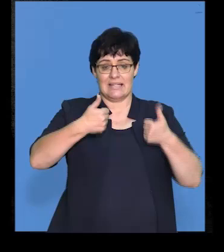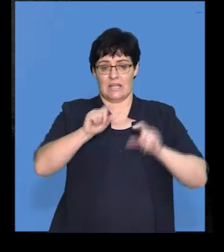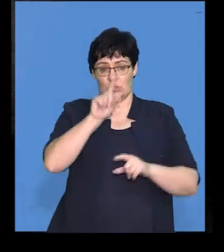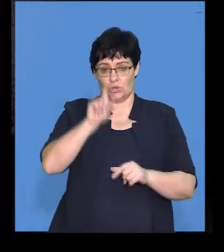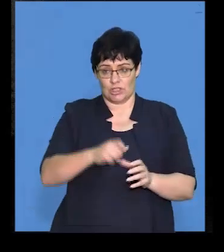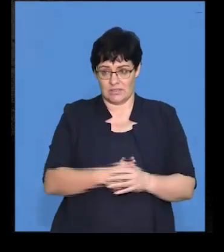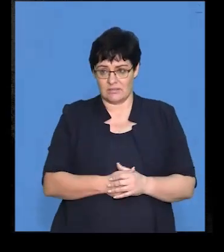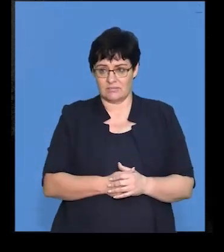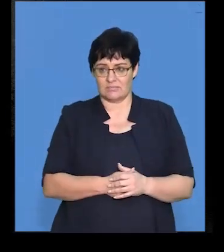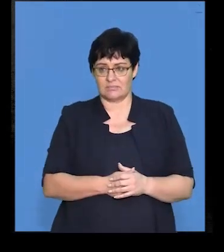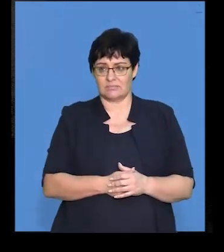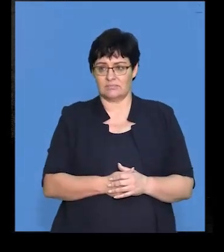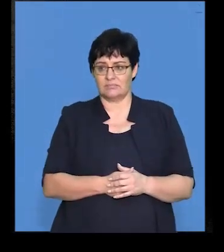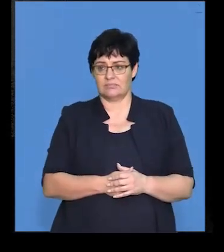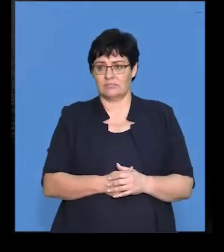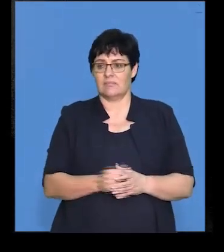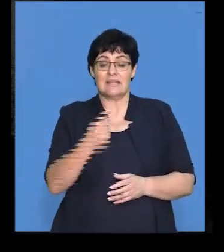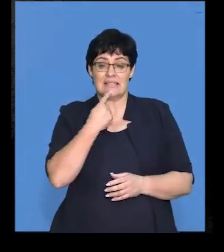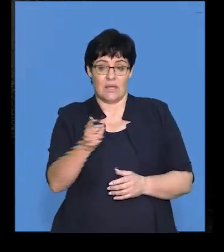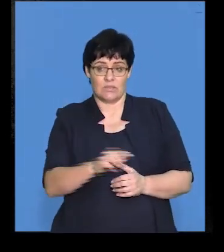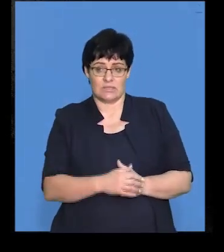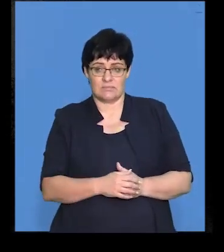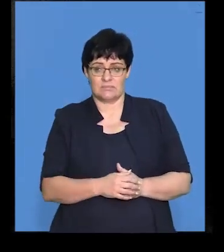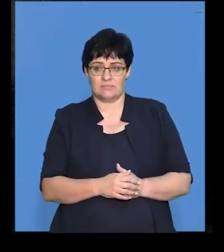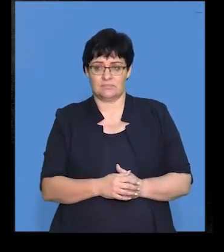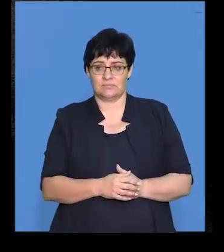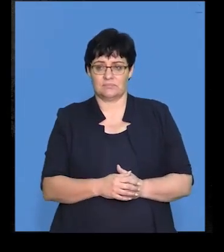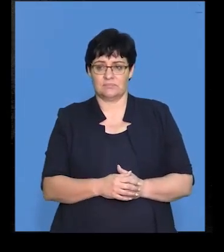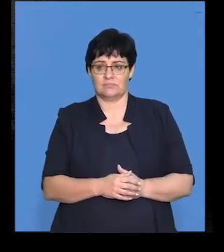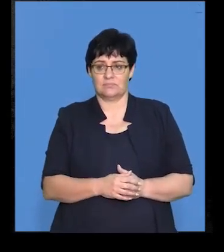question. The next question states,